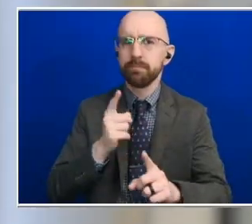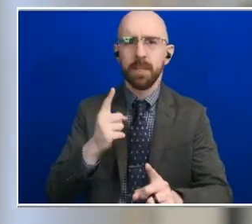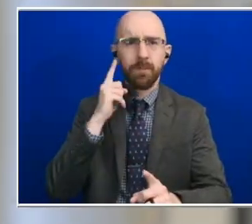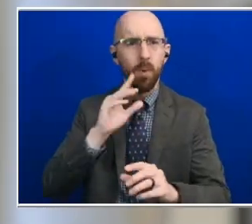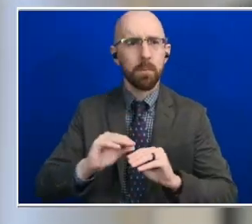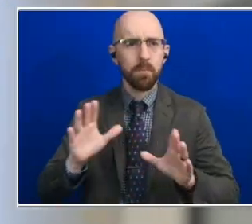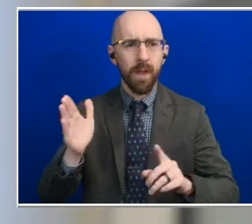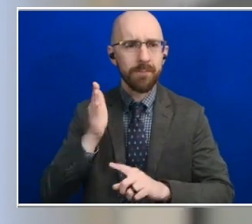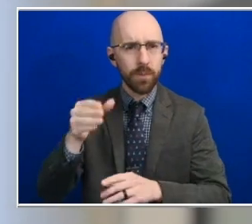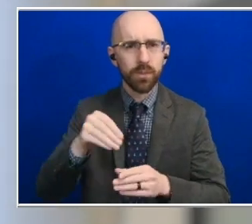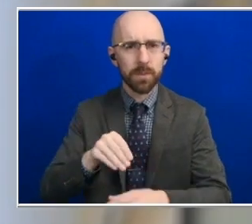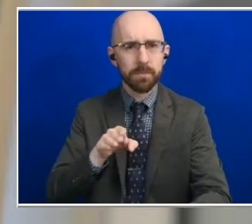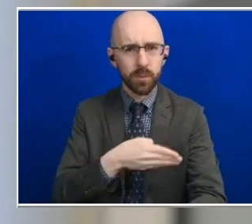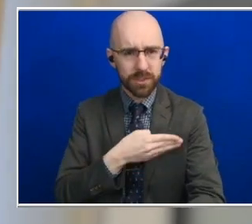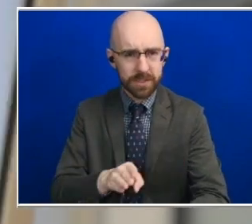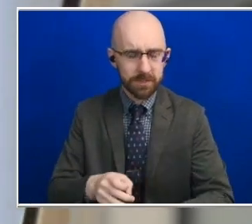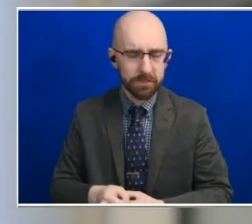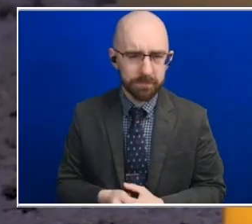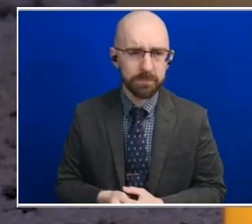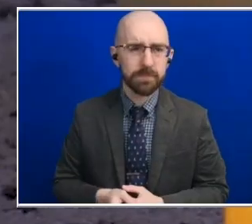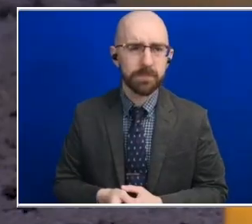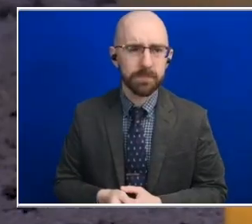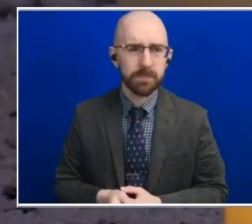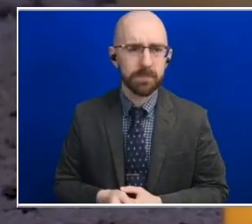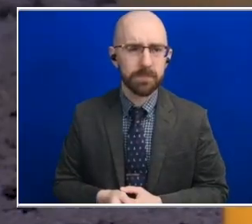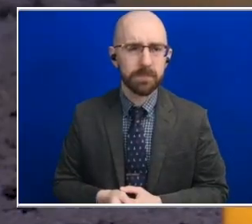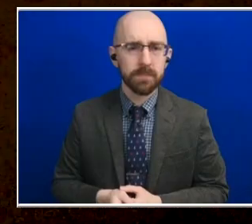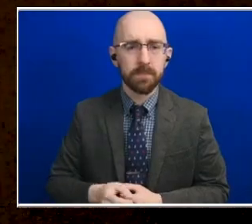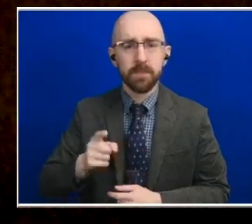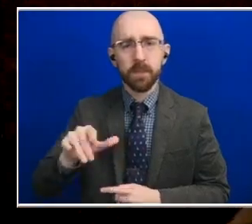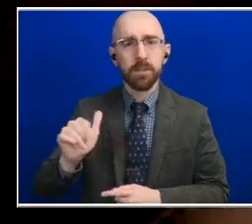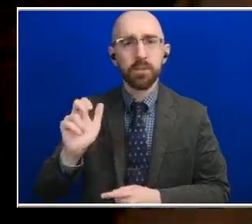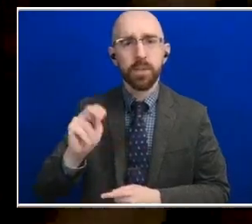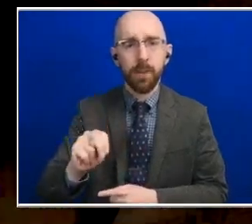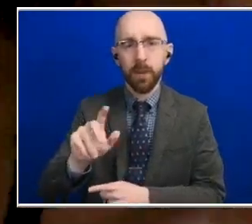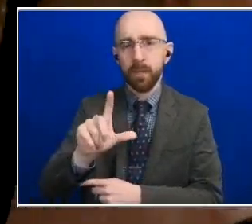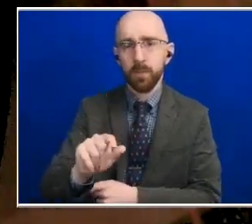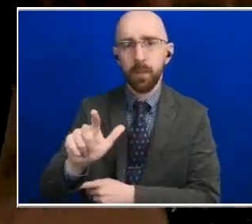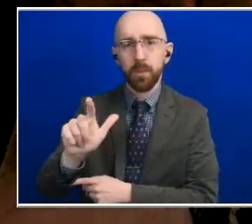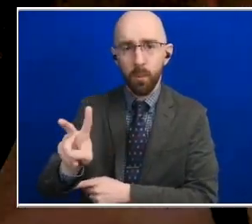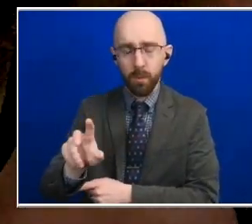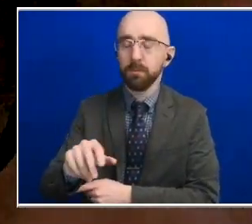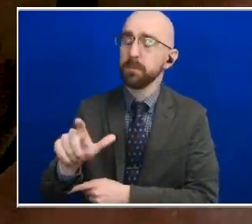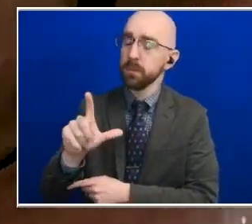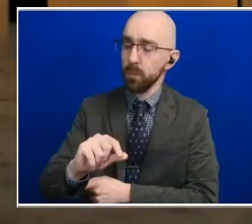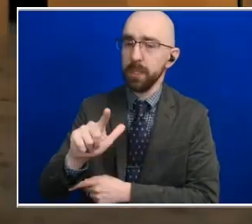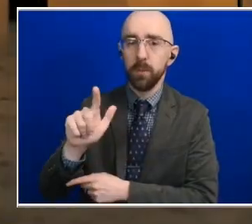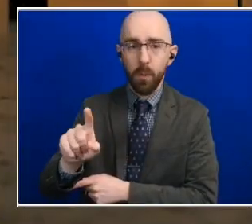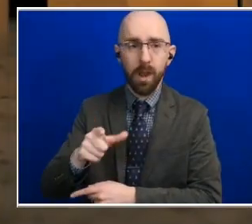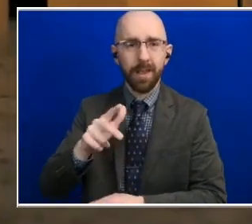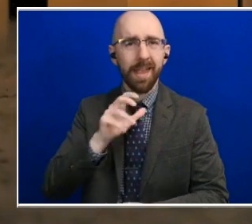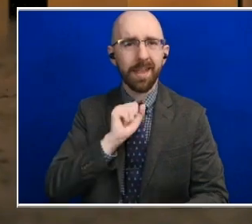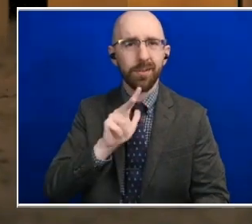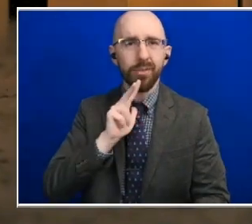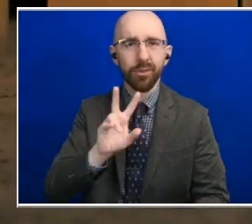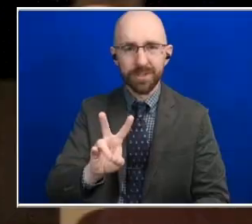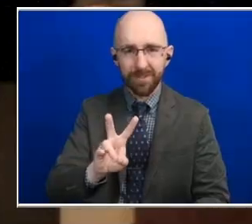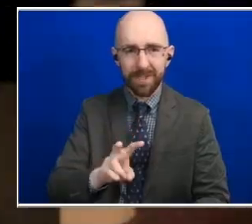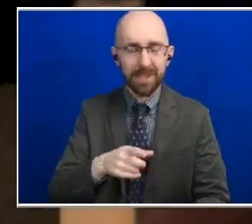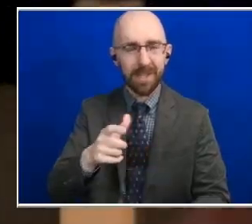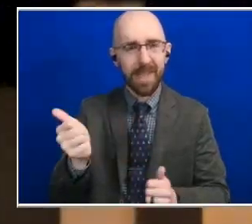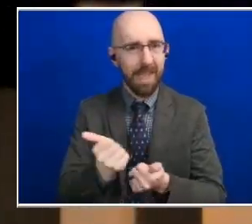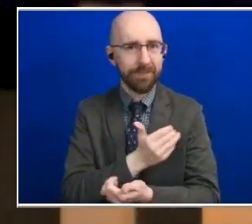music. But in January 2021, at just 37 years old, everything